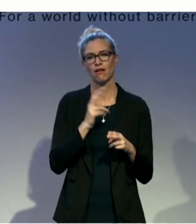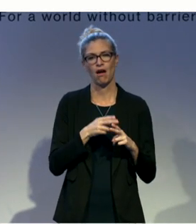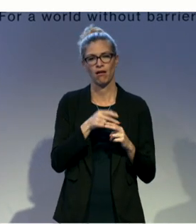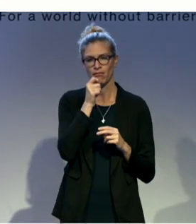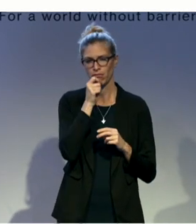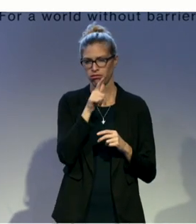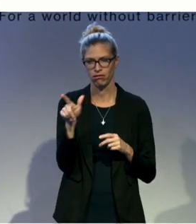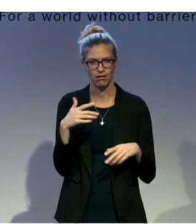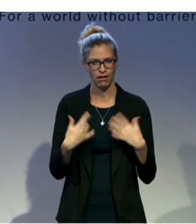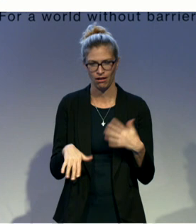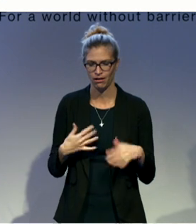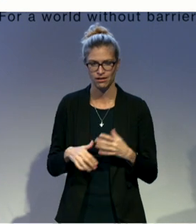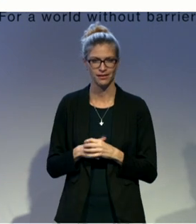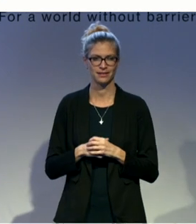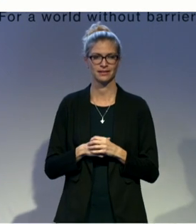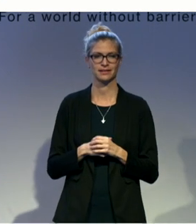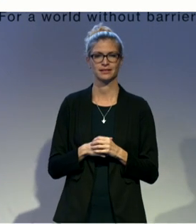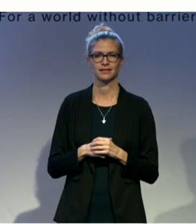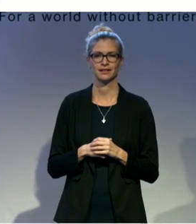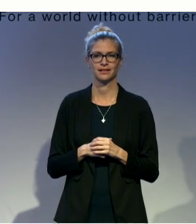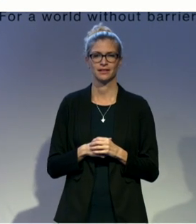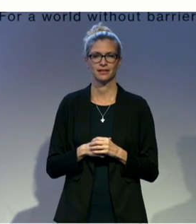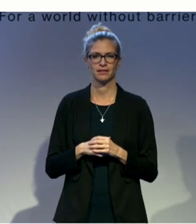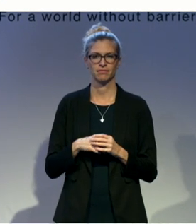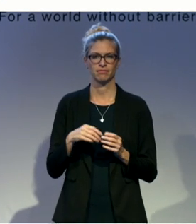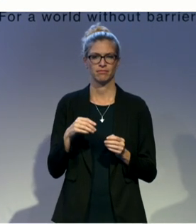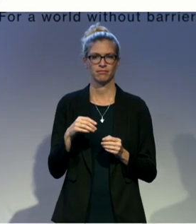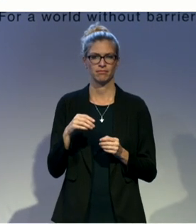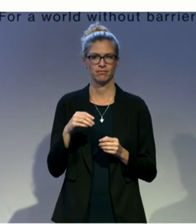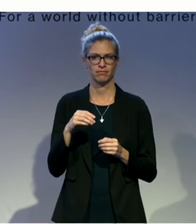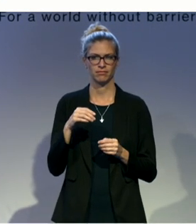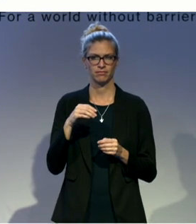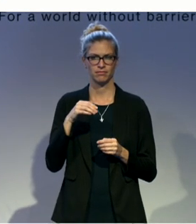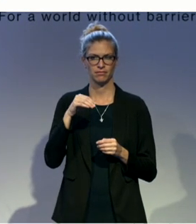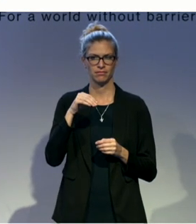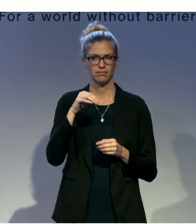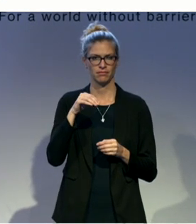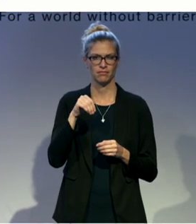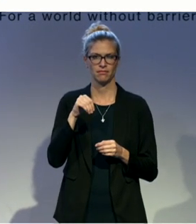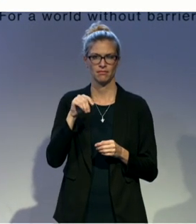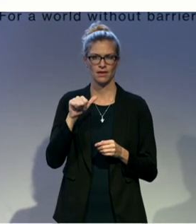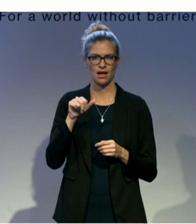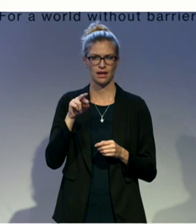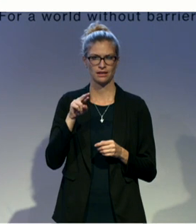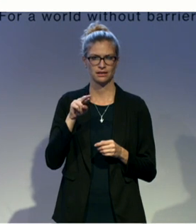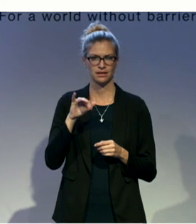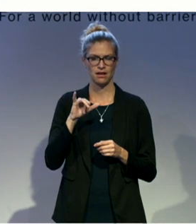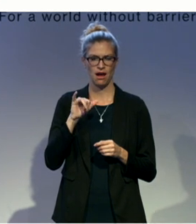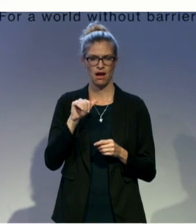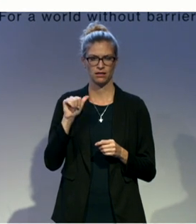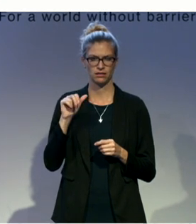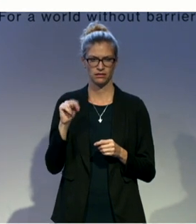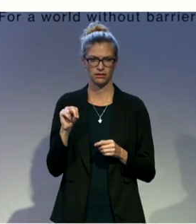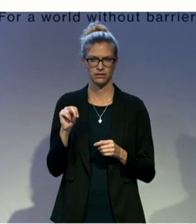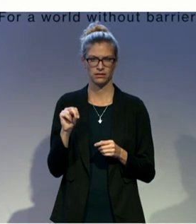I will do my best, Ergi and Mariann. Please tell us about the very nice things you are implementing in